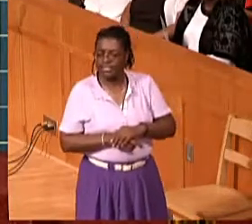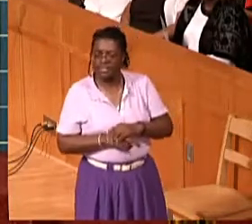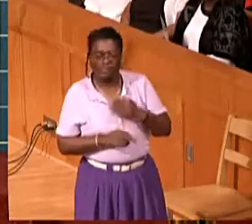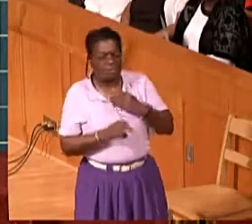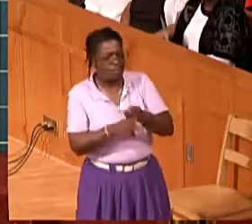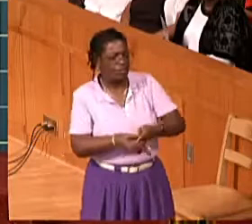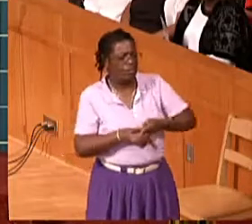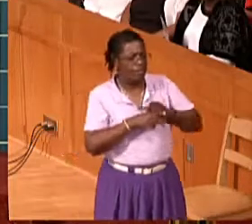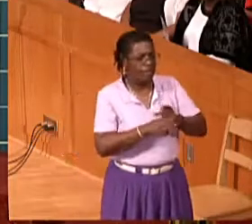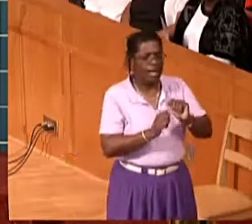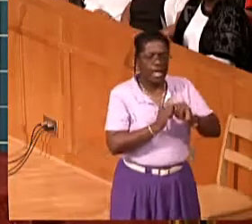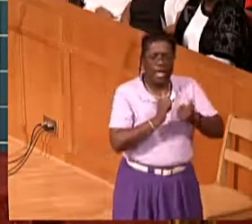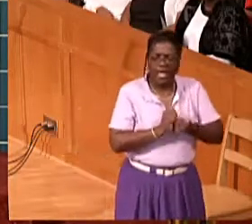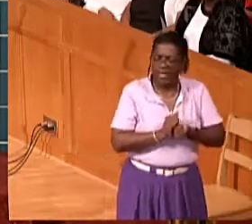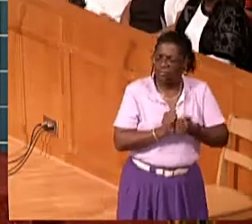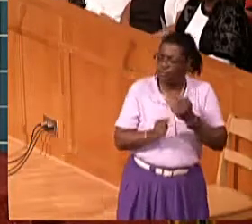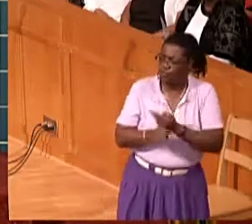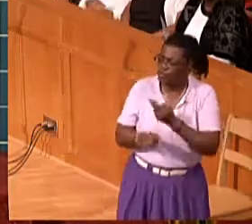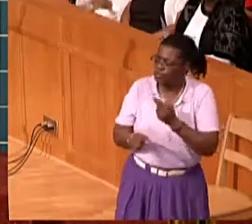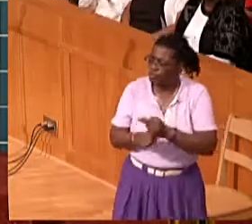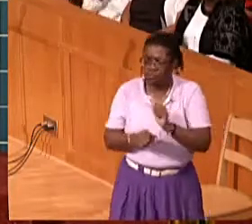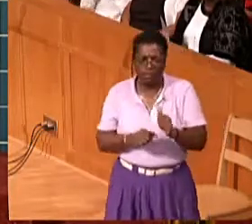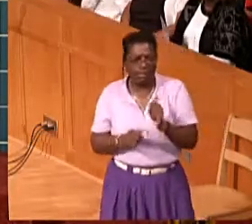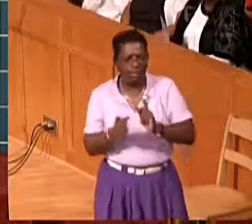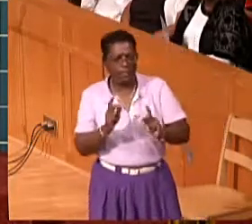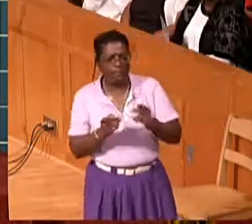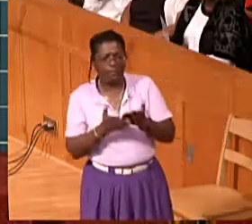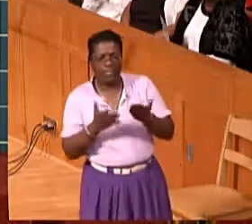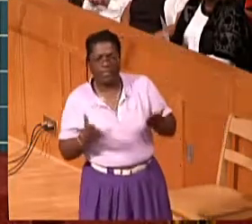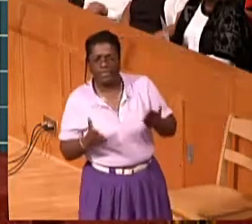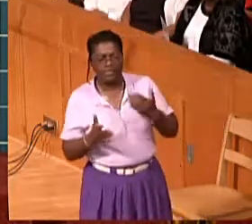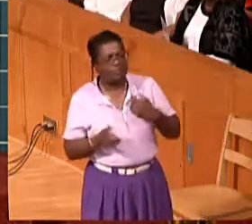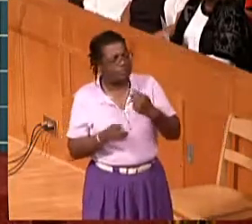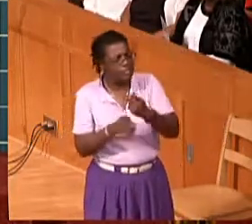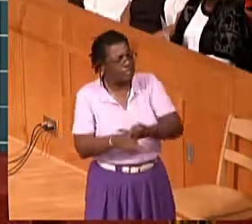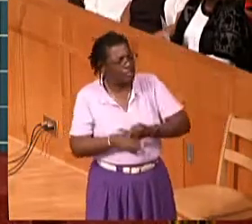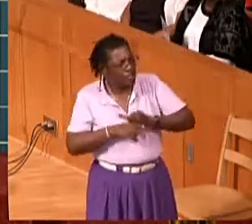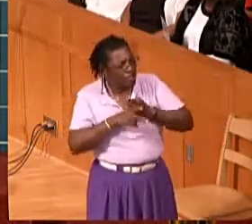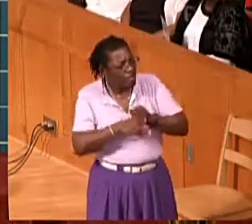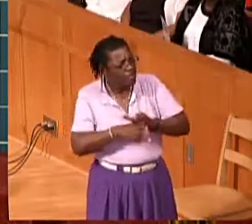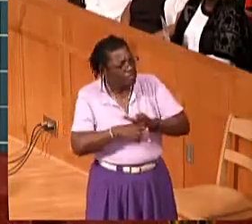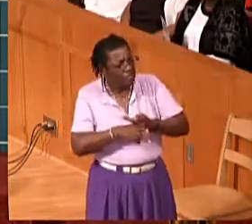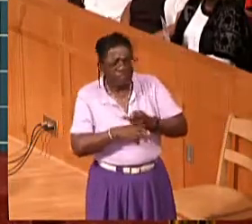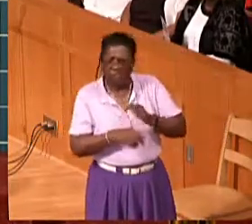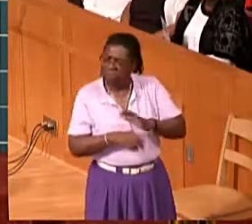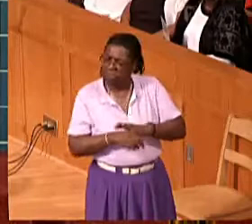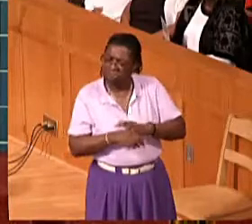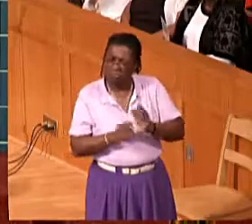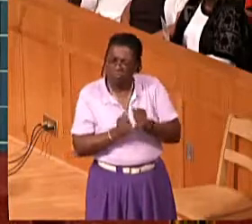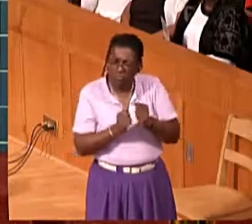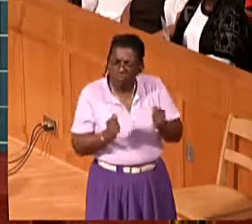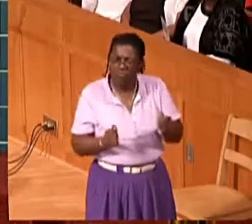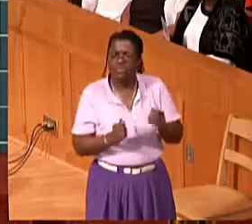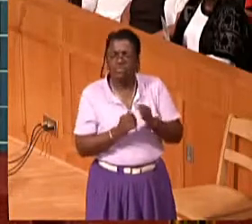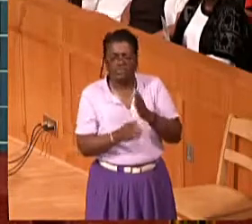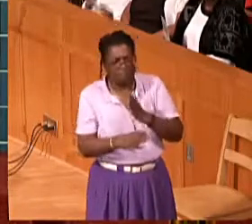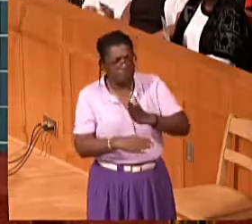else. Do I have a witness here? You got to take good care of stuff that does not